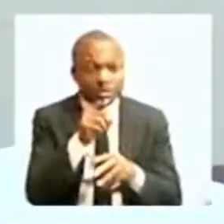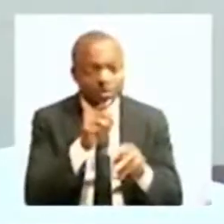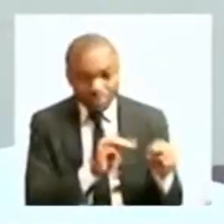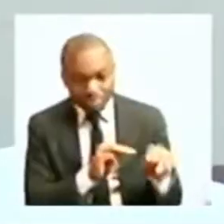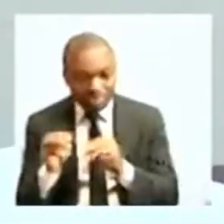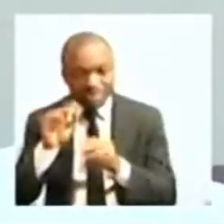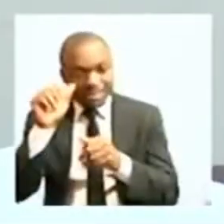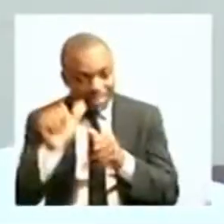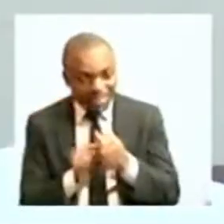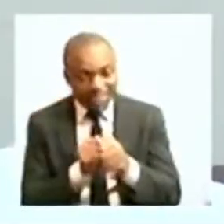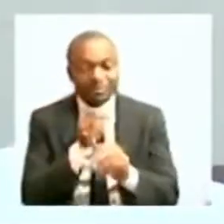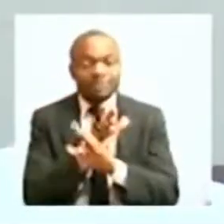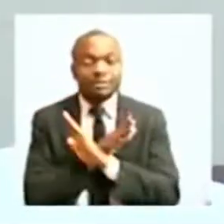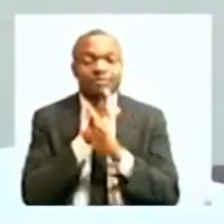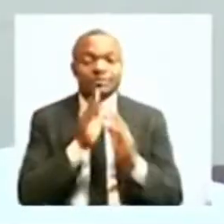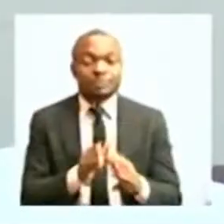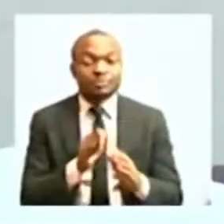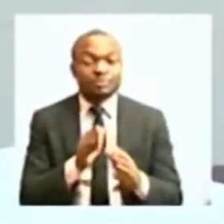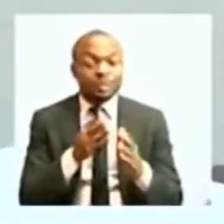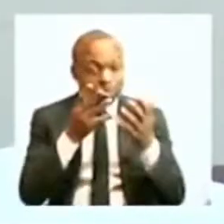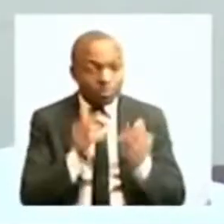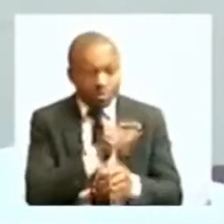Zambian is expecting them to move?